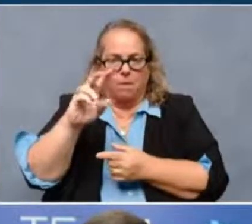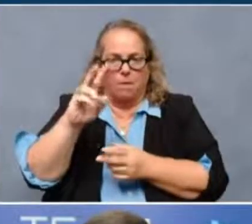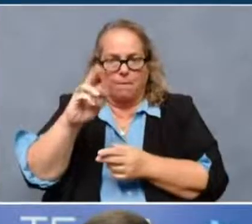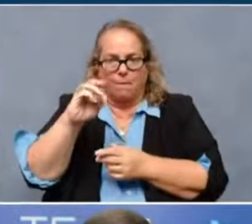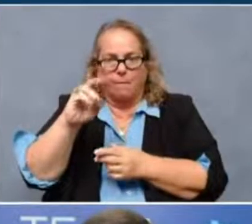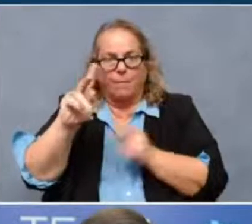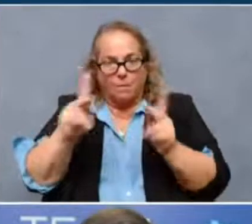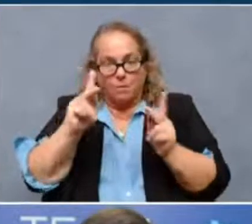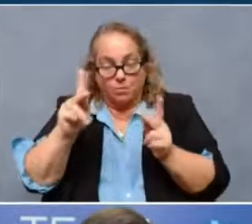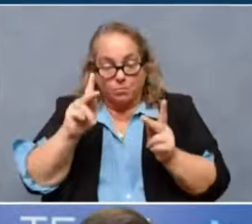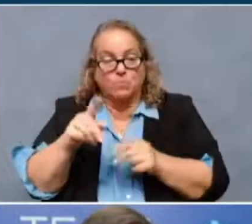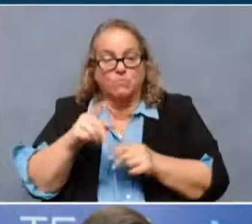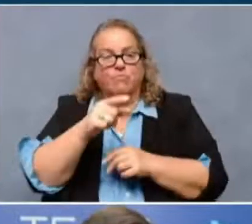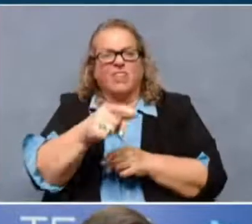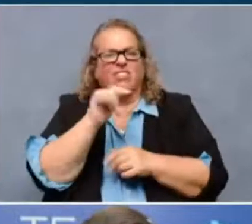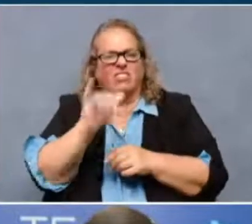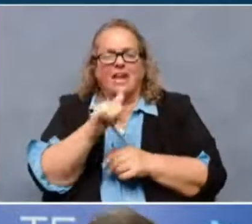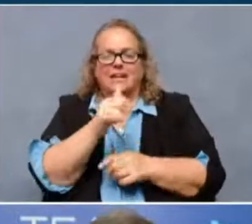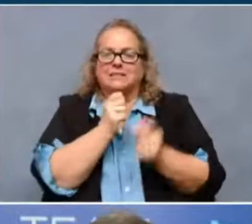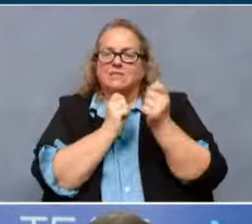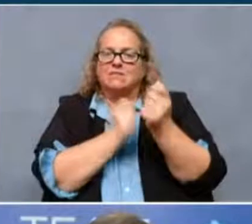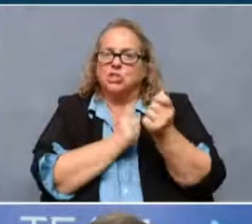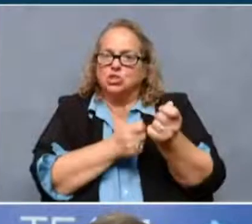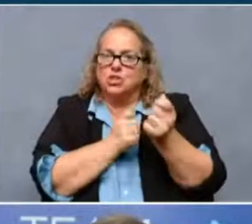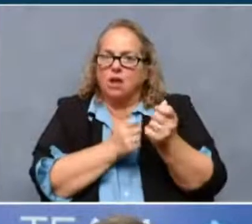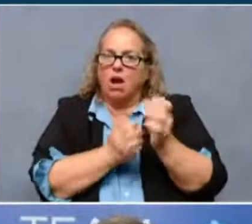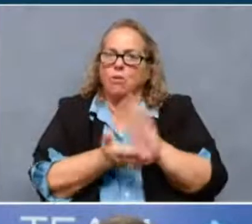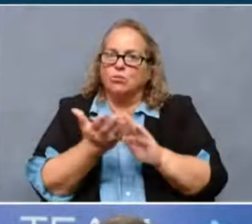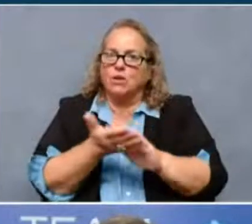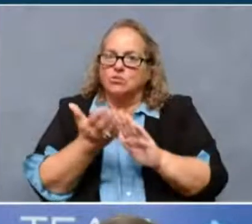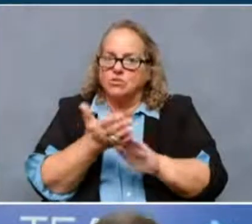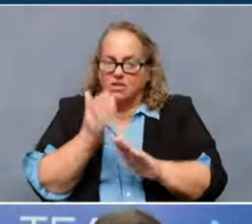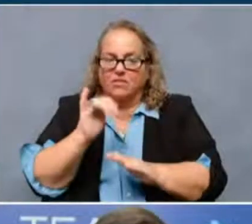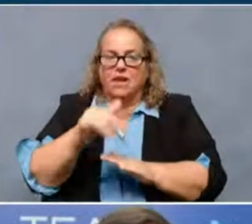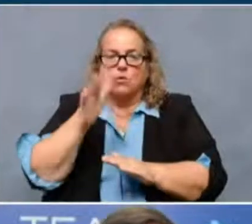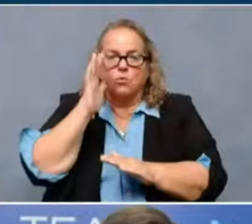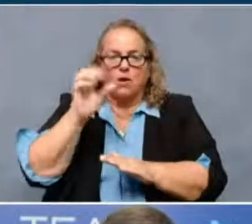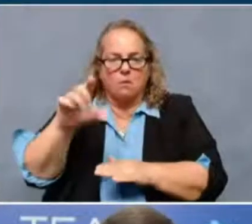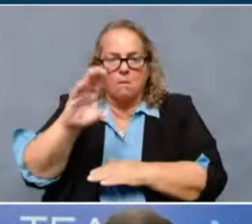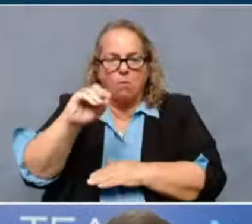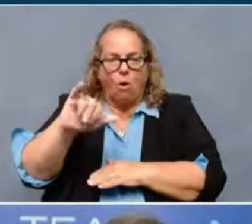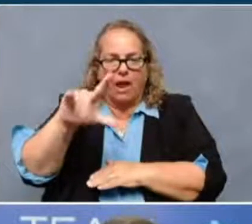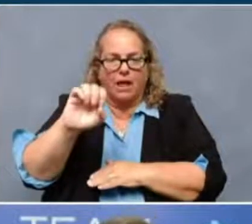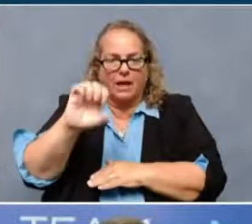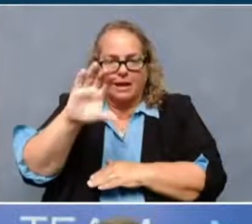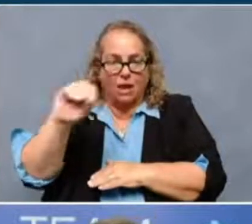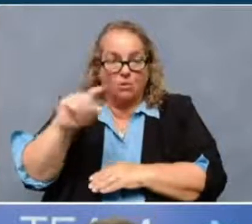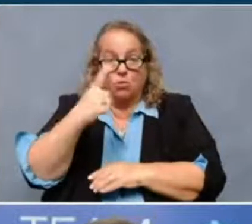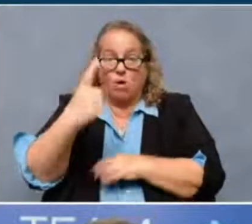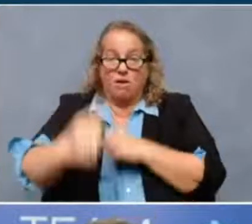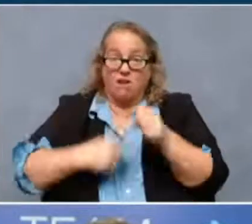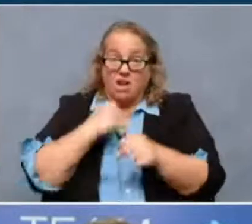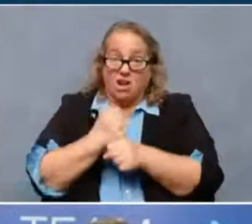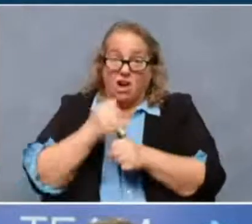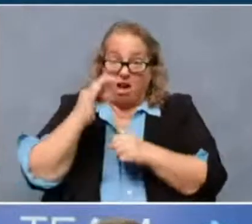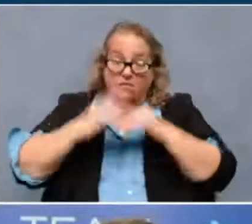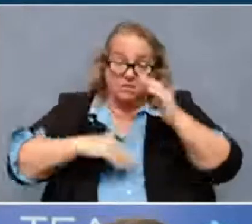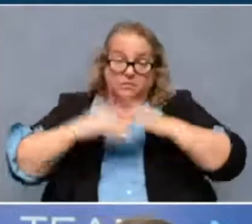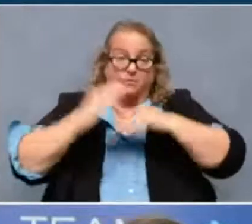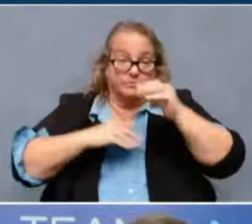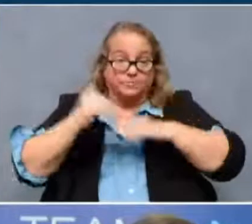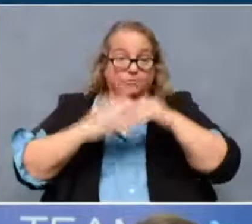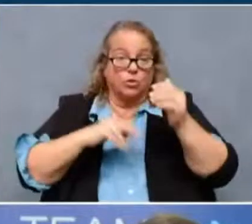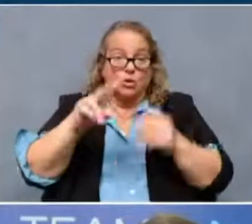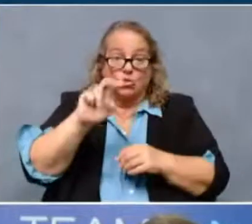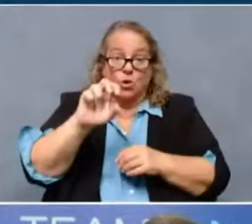Boyle County in recent years and will maintain a presence. After nearly a year of construction, the 205,000 square foot